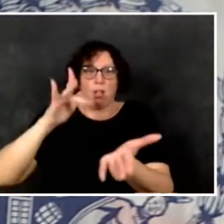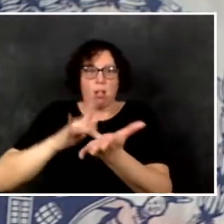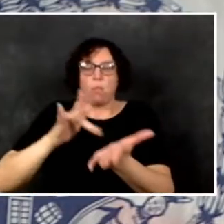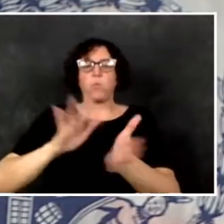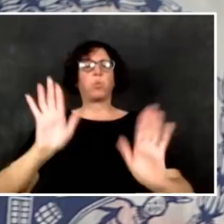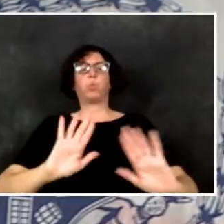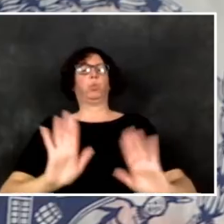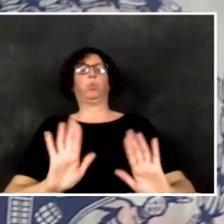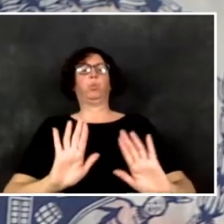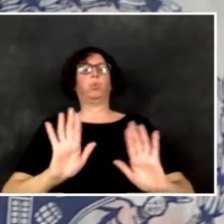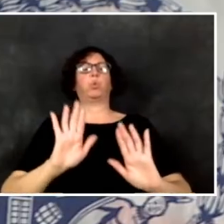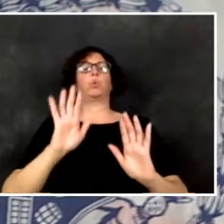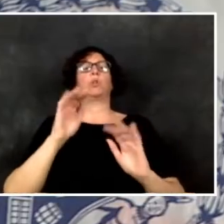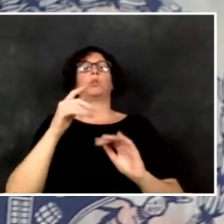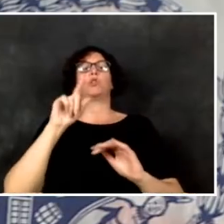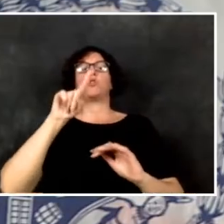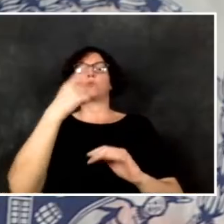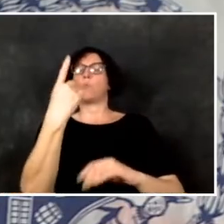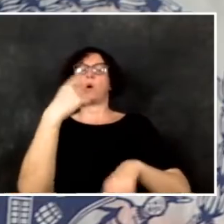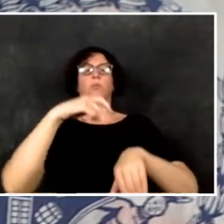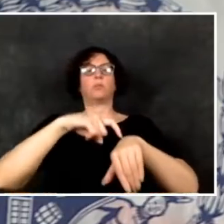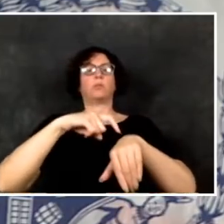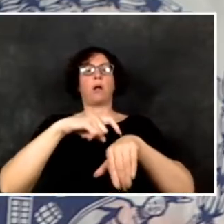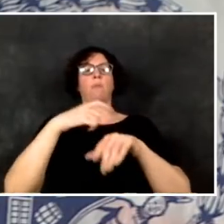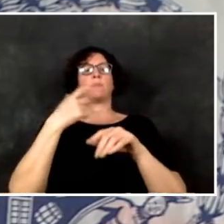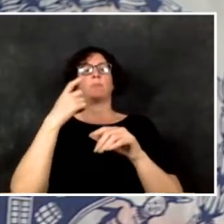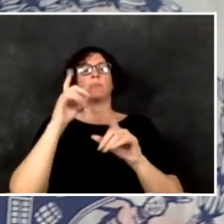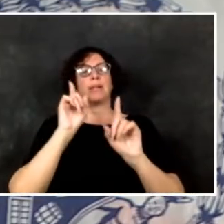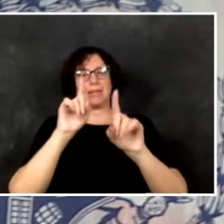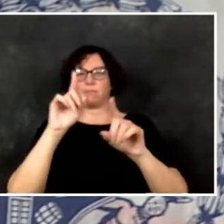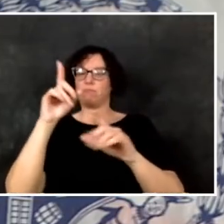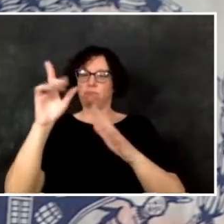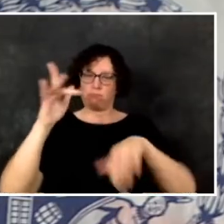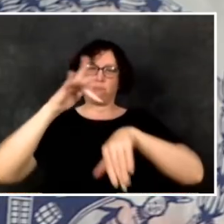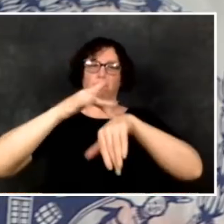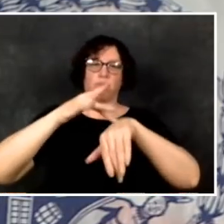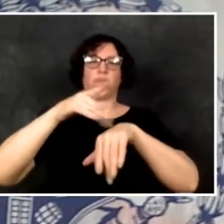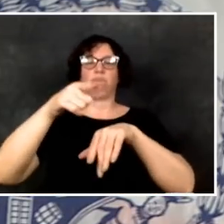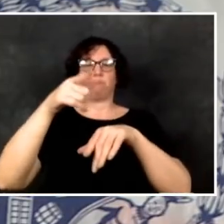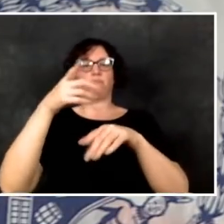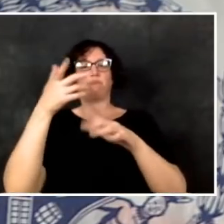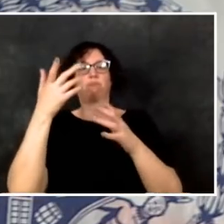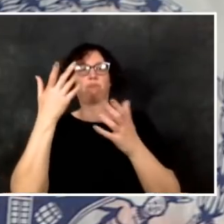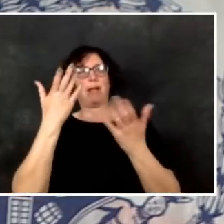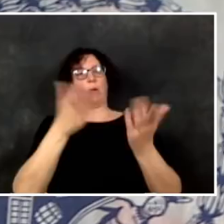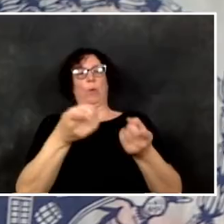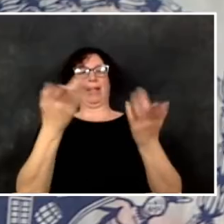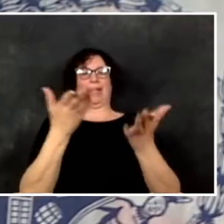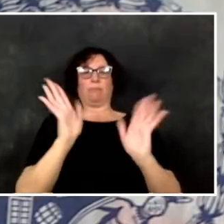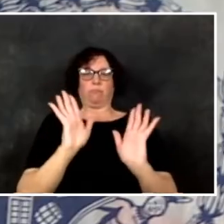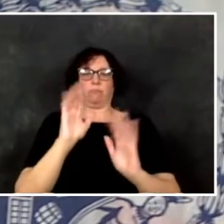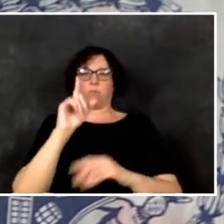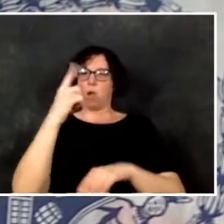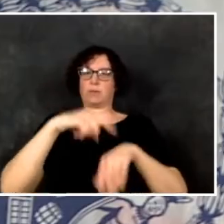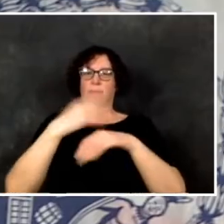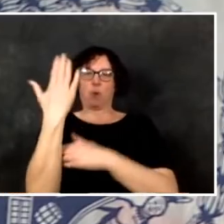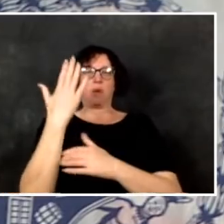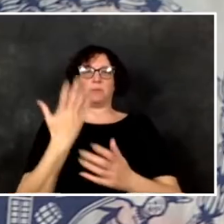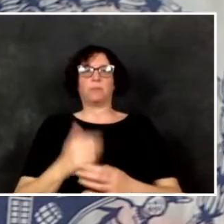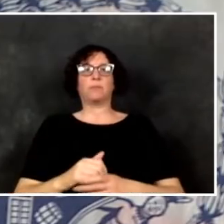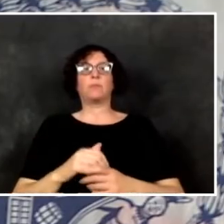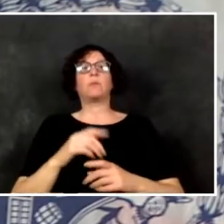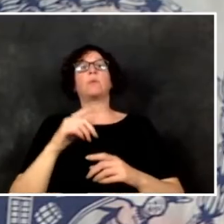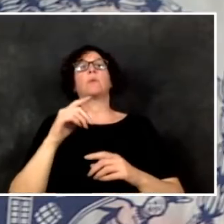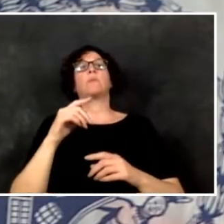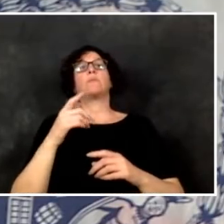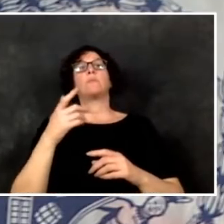grading and academic standards are still in effect. What we've asked teachers to do is to be flexible in terms of what they're